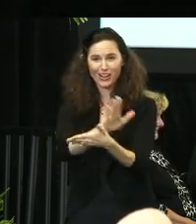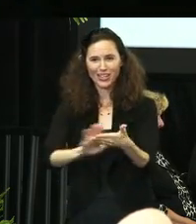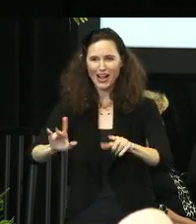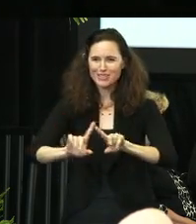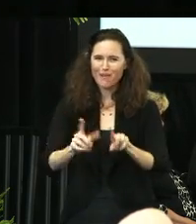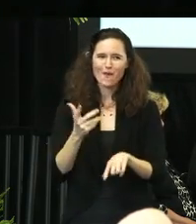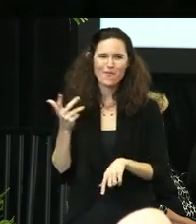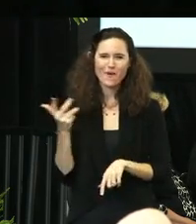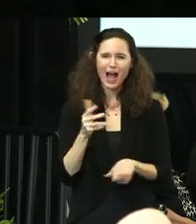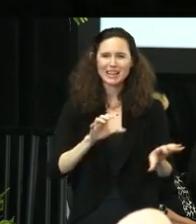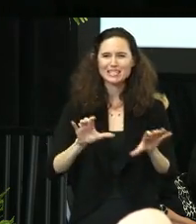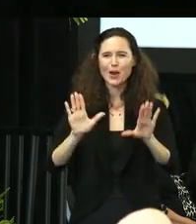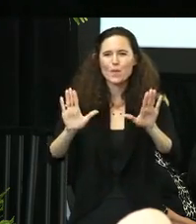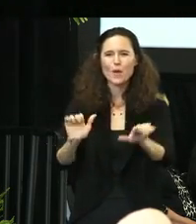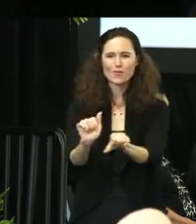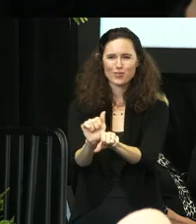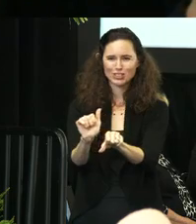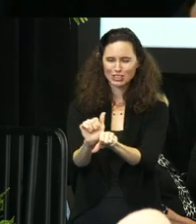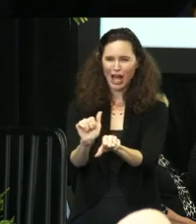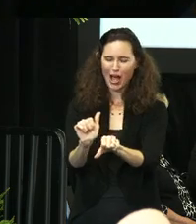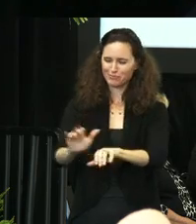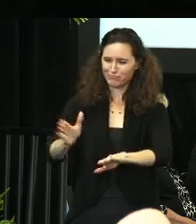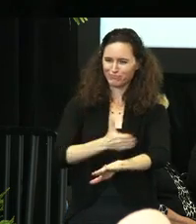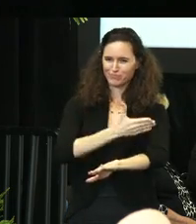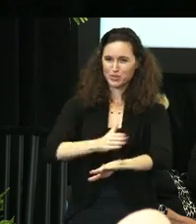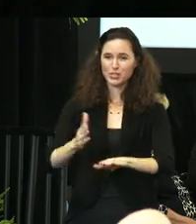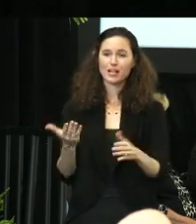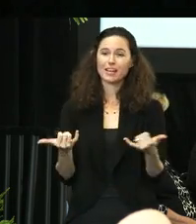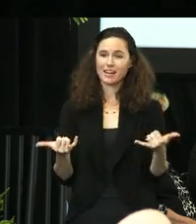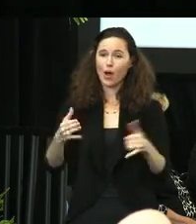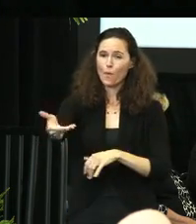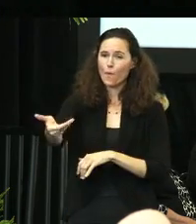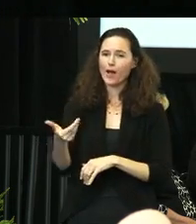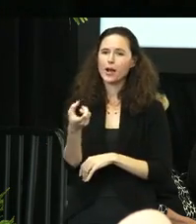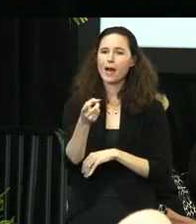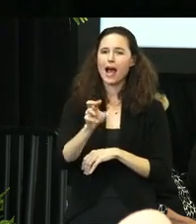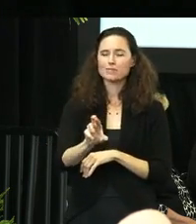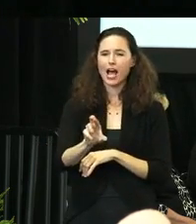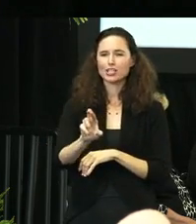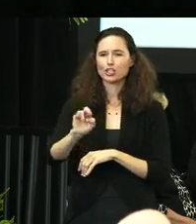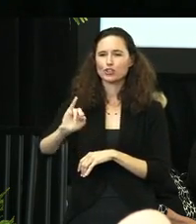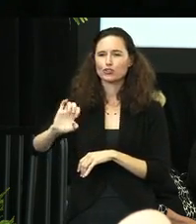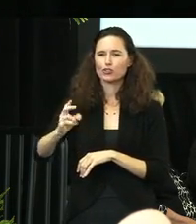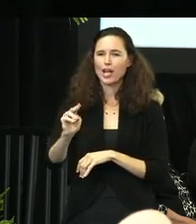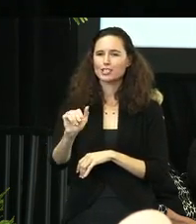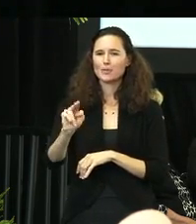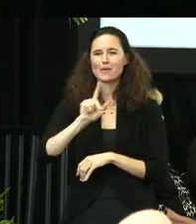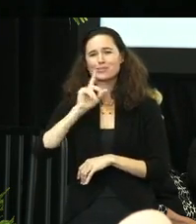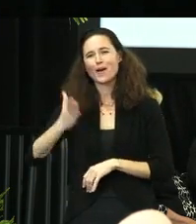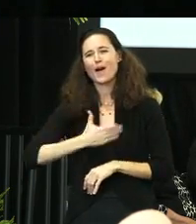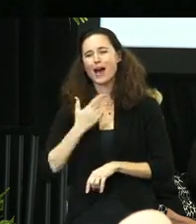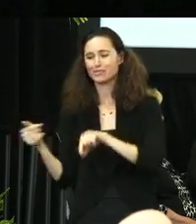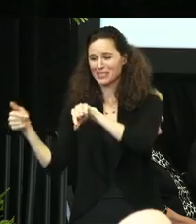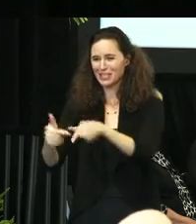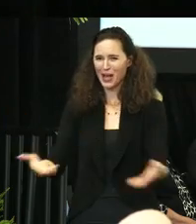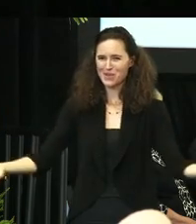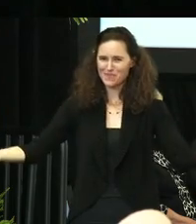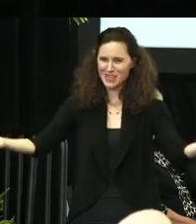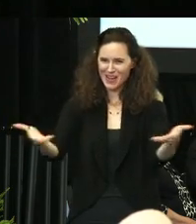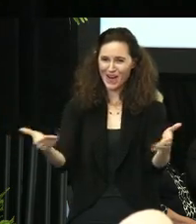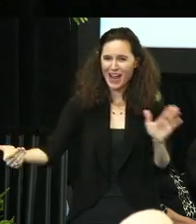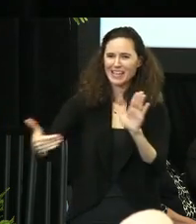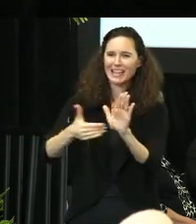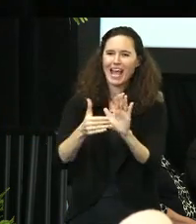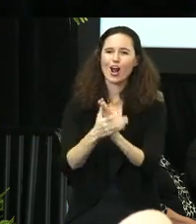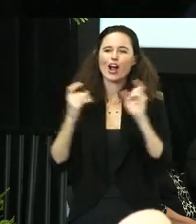they did a wonderful job. Welcome. I'm Dr. Erin Richmond, and I am so happy to be here hosting again our